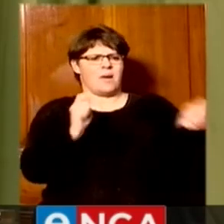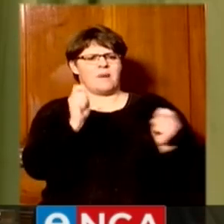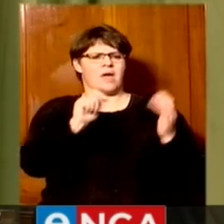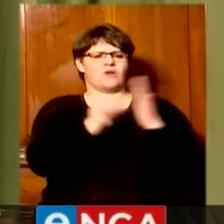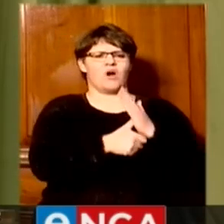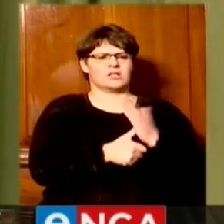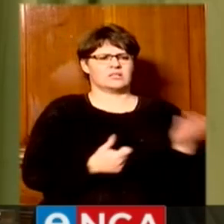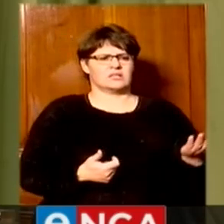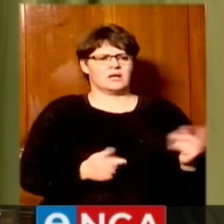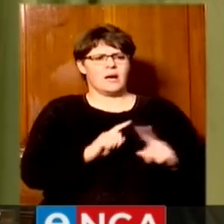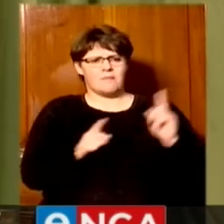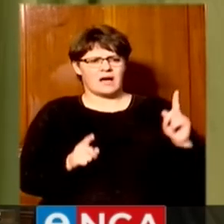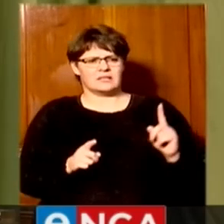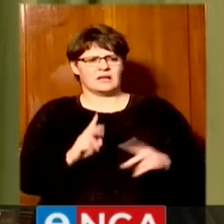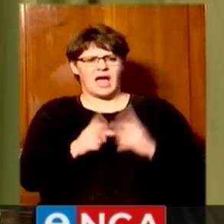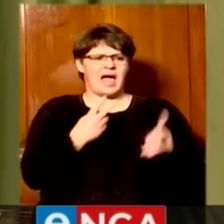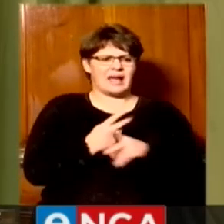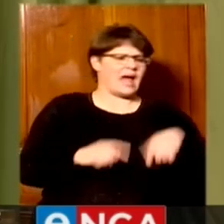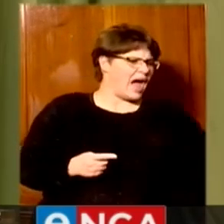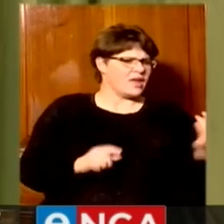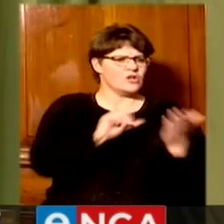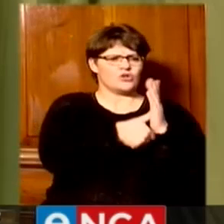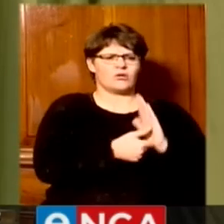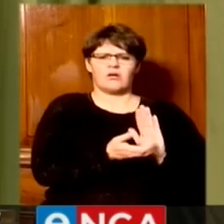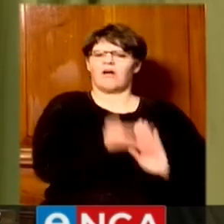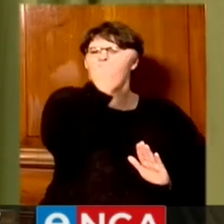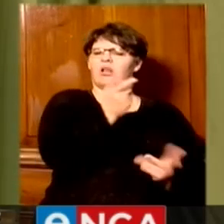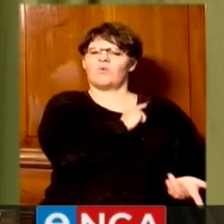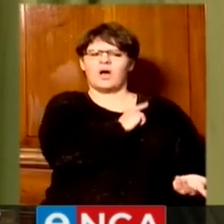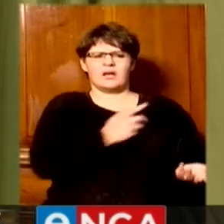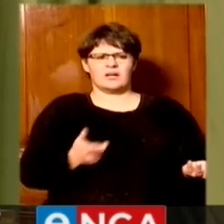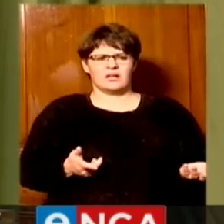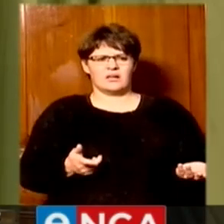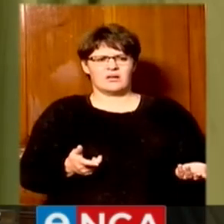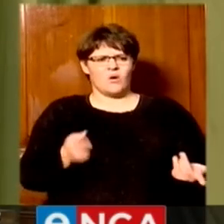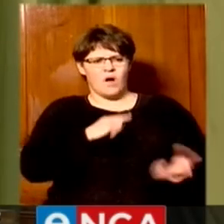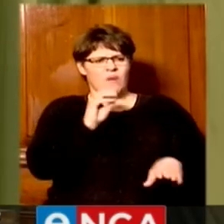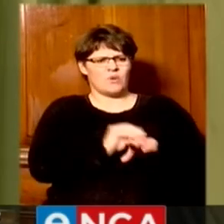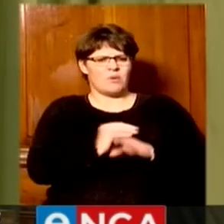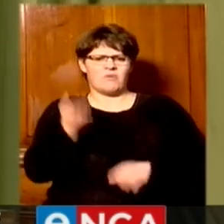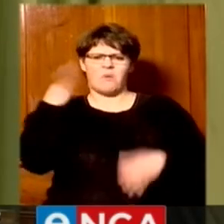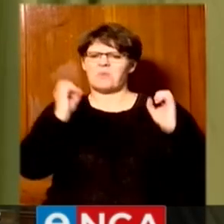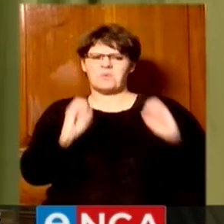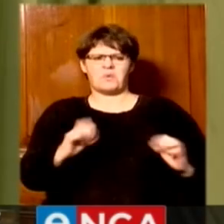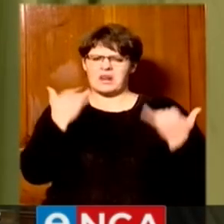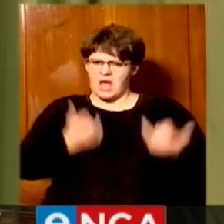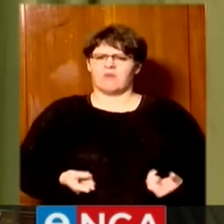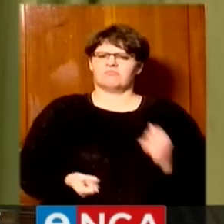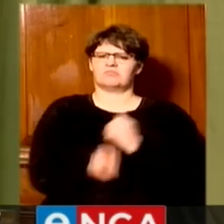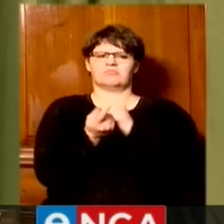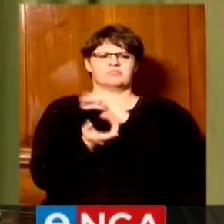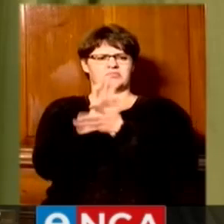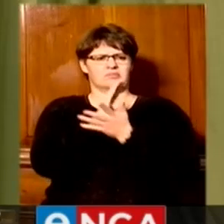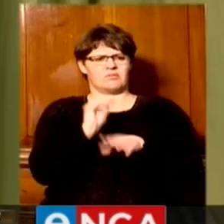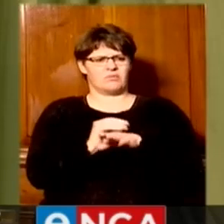amanye, niwakhulisile amanye ama-social grant, azange nibe nengxaki enkulu lapha, azange nihlupheke, kodwa manje seniyehluleka ukuthi